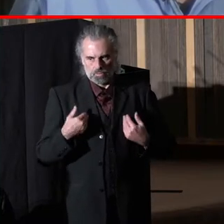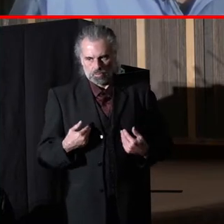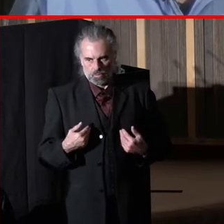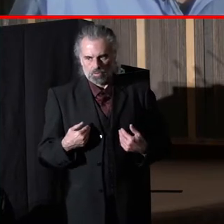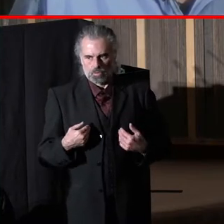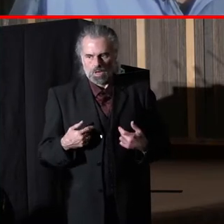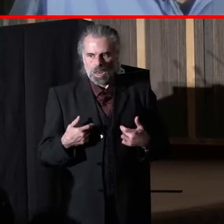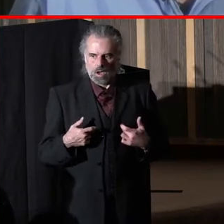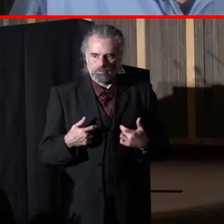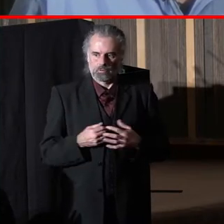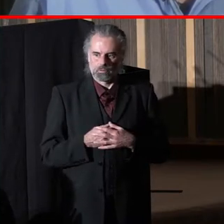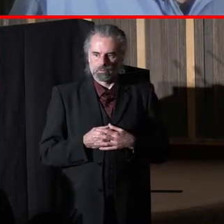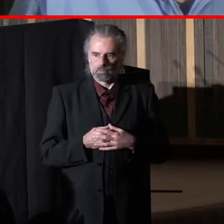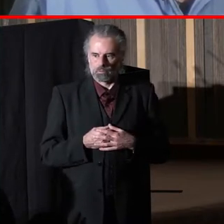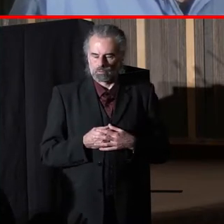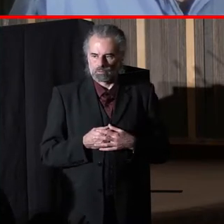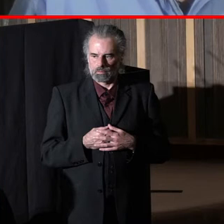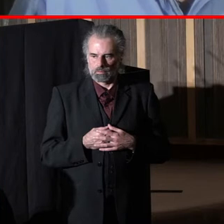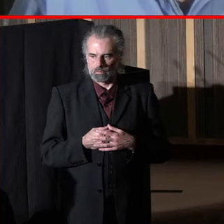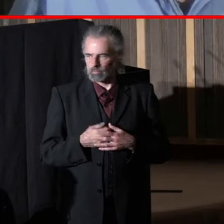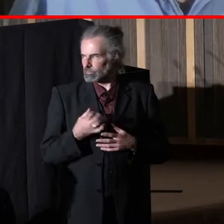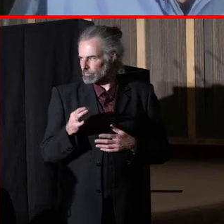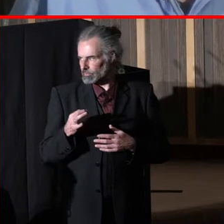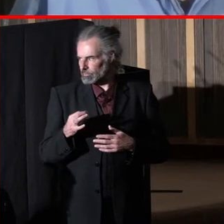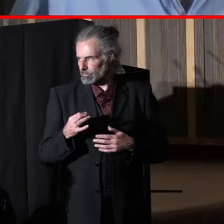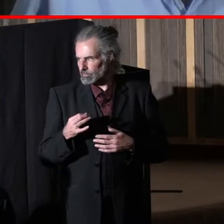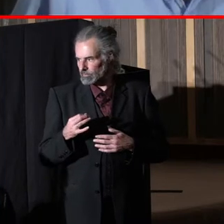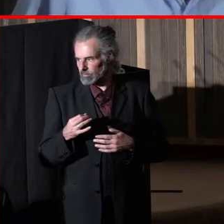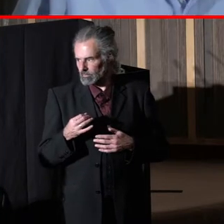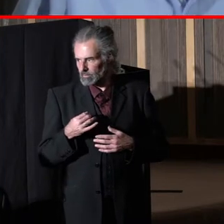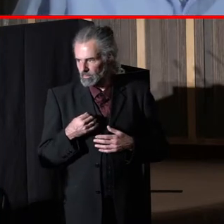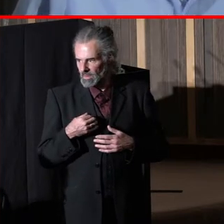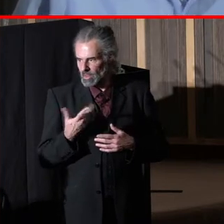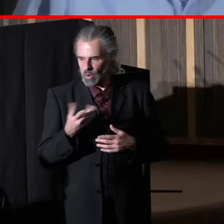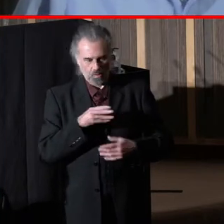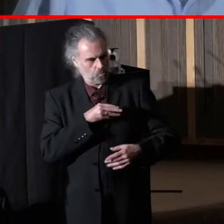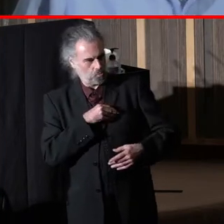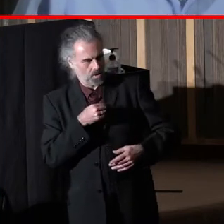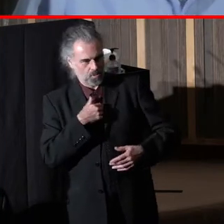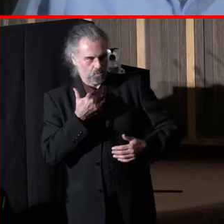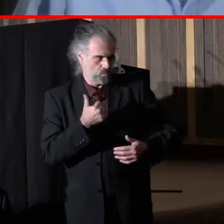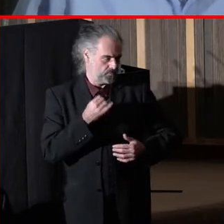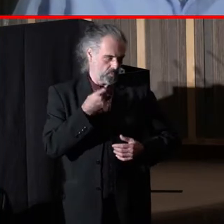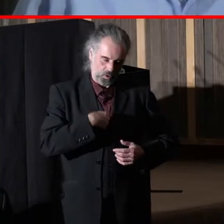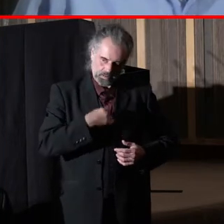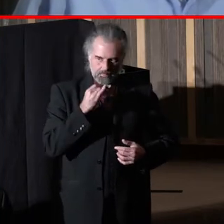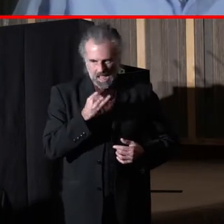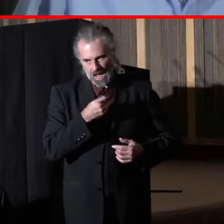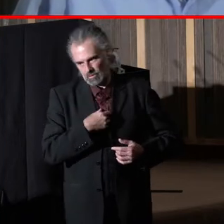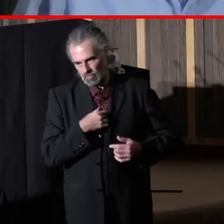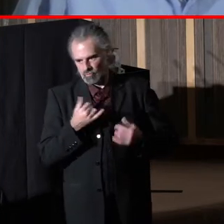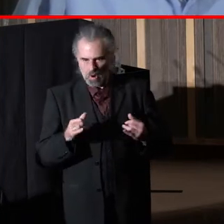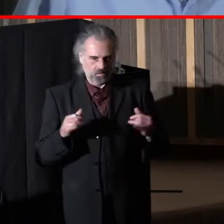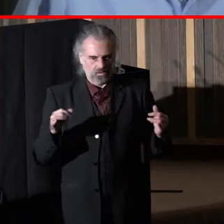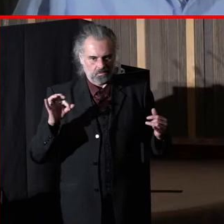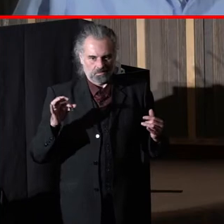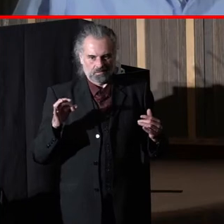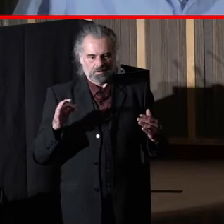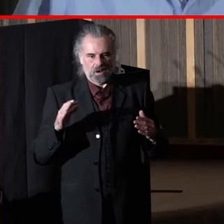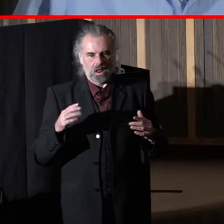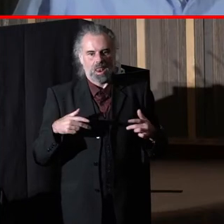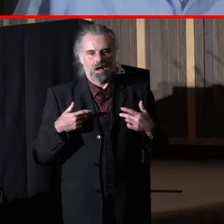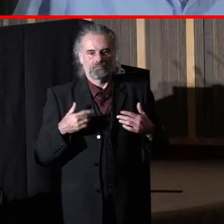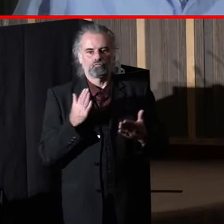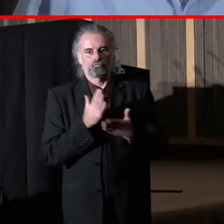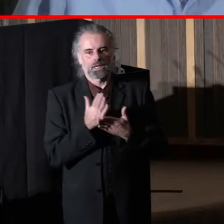life, and we don't wear I'm a goodie badge and I'm a baddie badge and all the baddies are wrong and all the goodies are right. That's just not how we work.